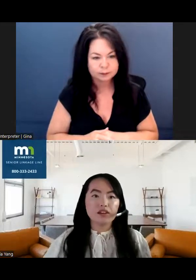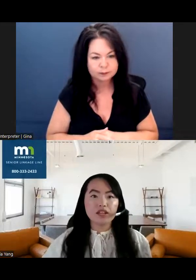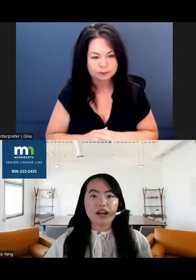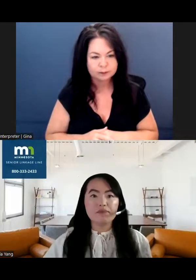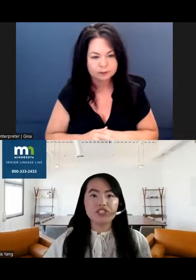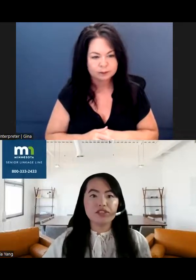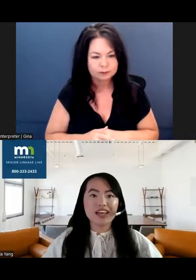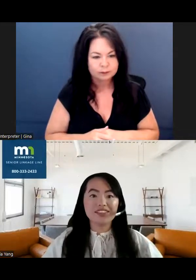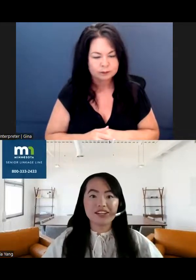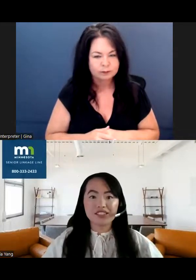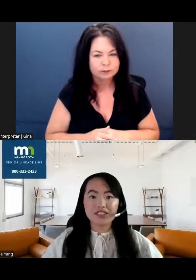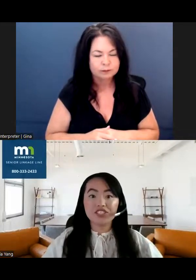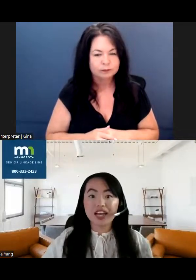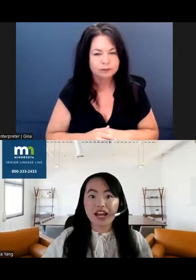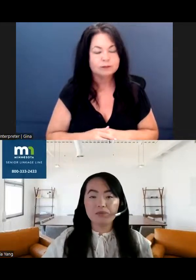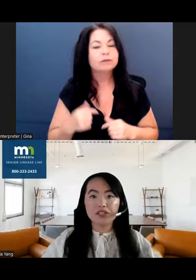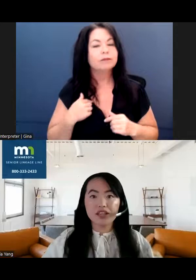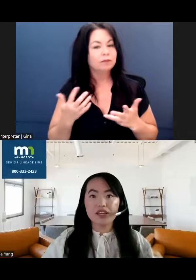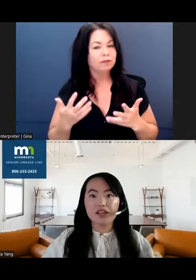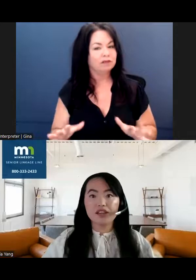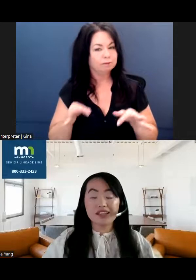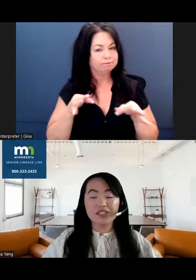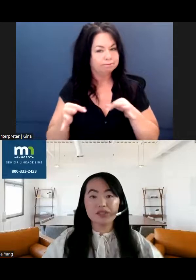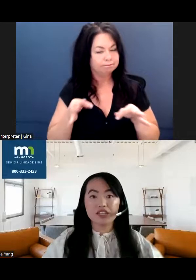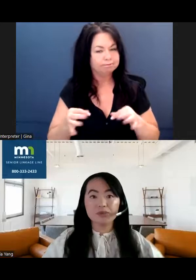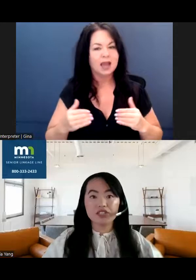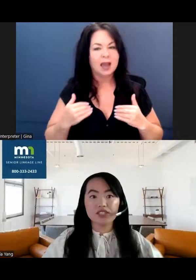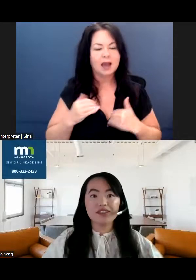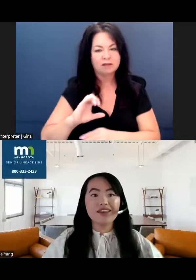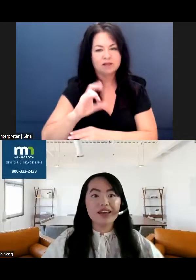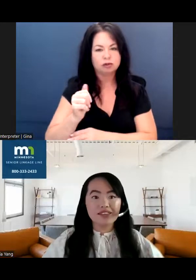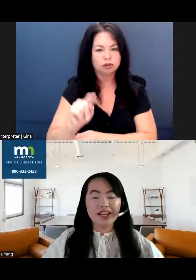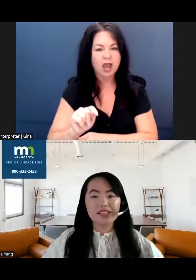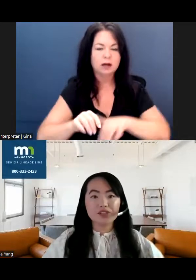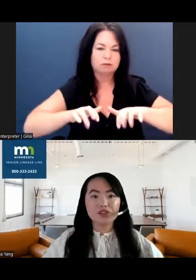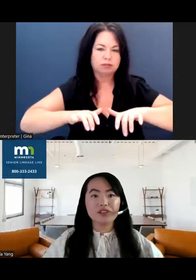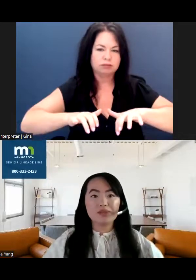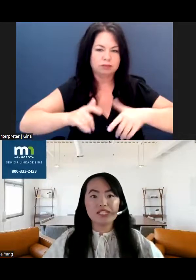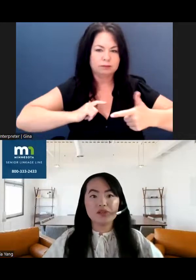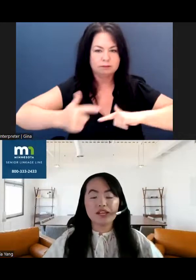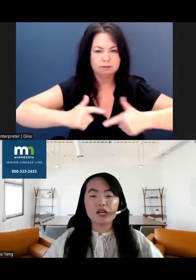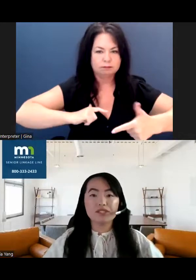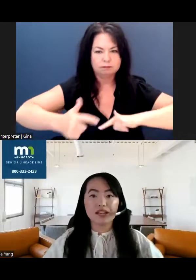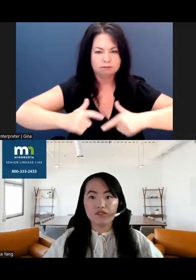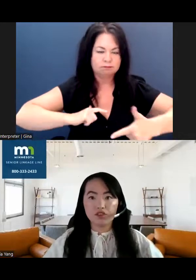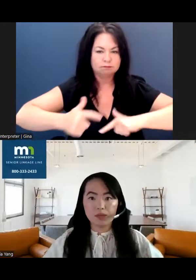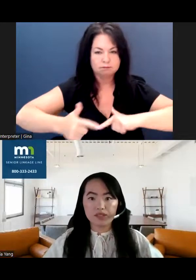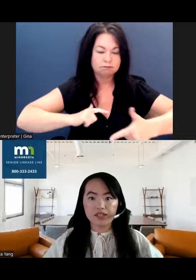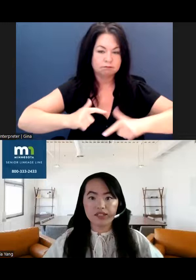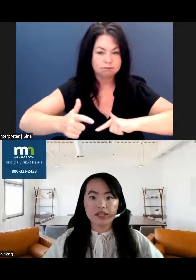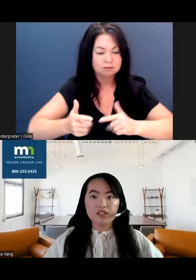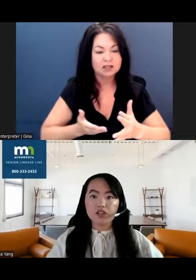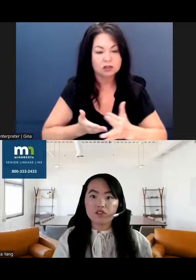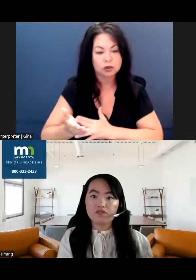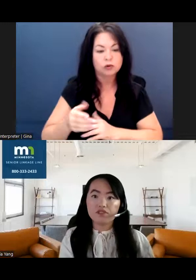And then earlier I mentioned that there is a chat option that you can connect with our specialist, and that is through the minnesotahelp.info